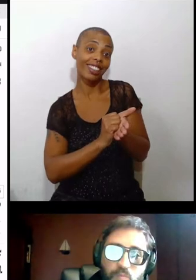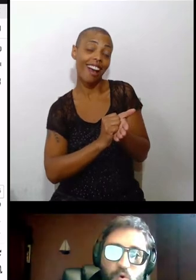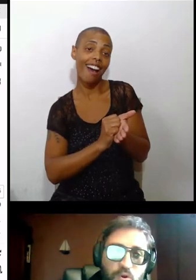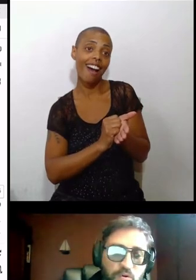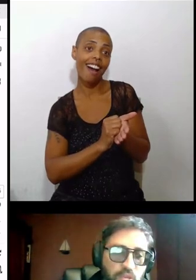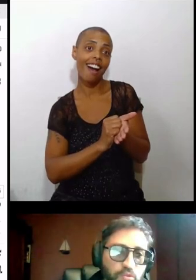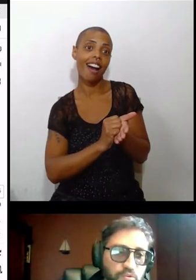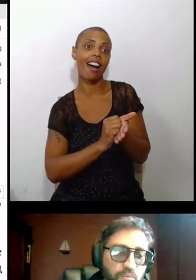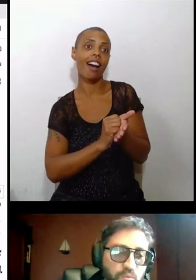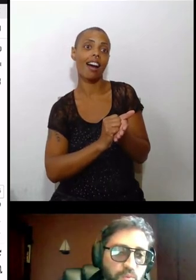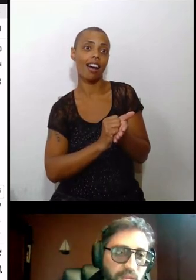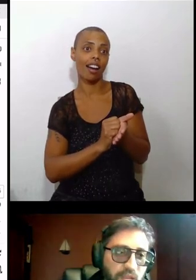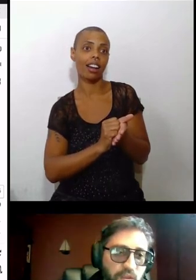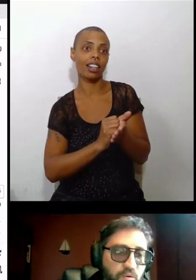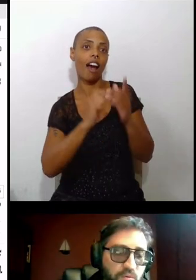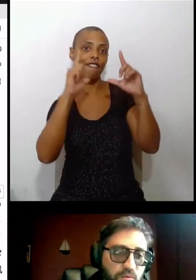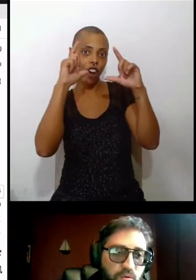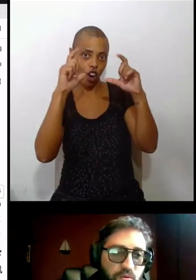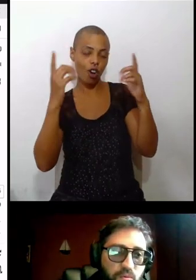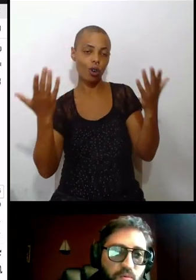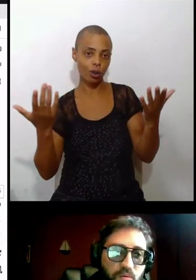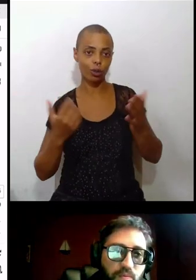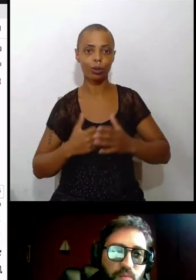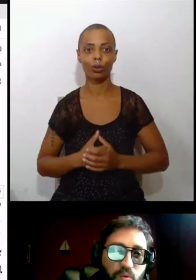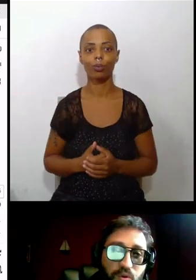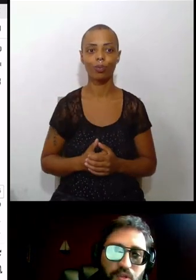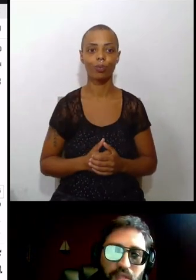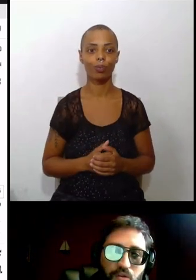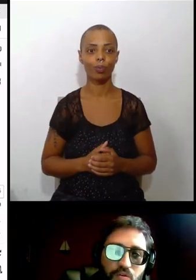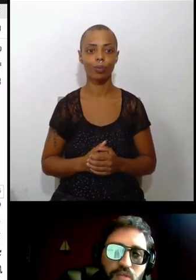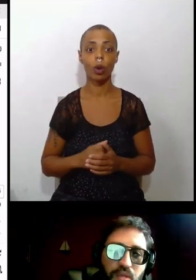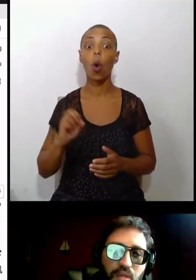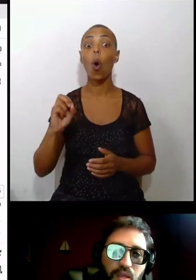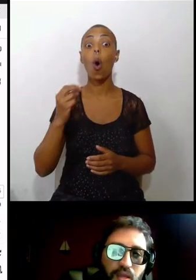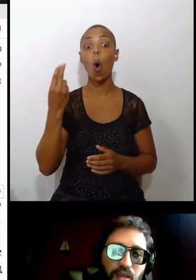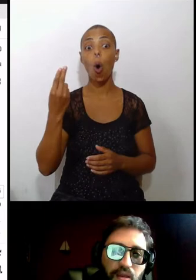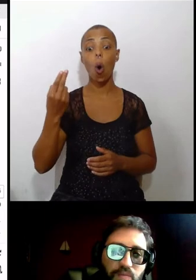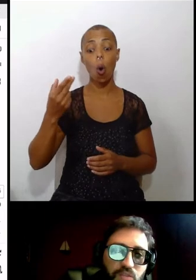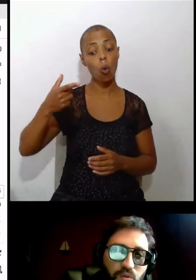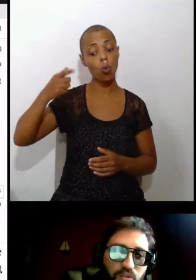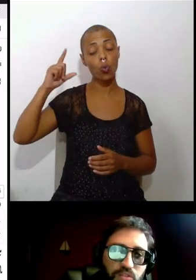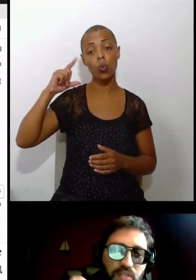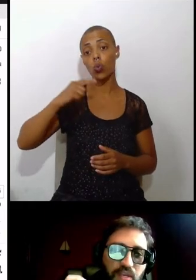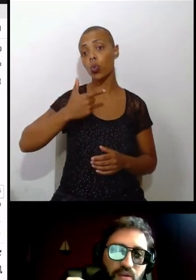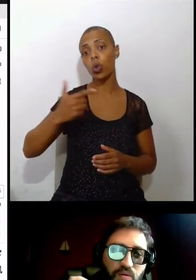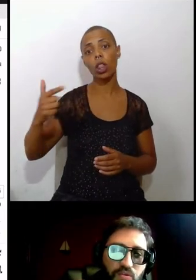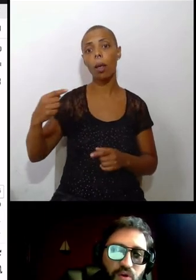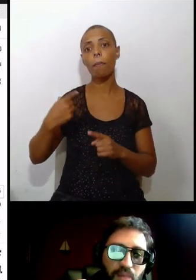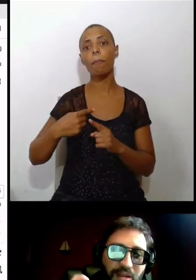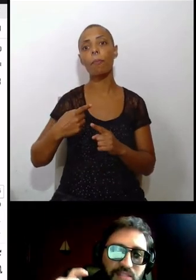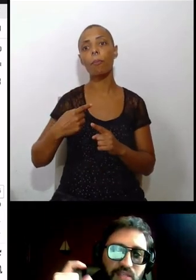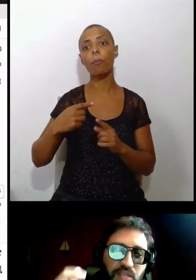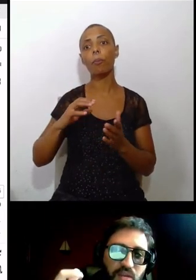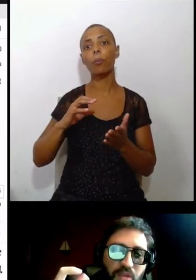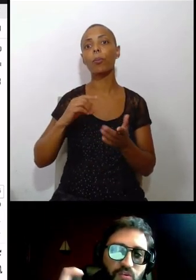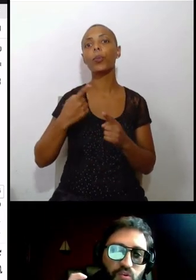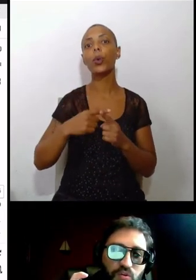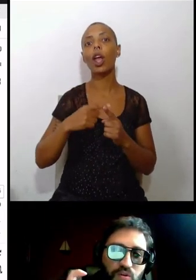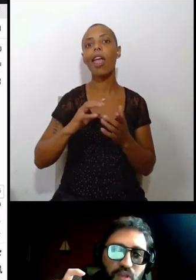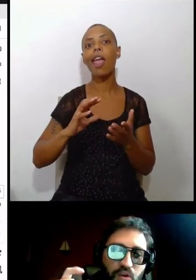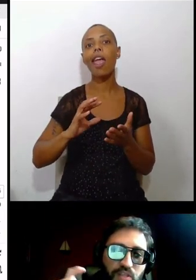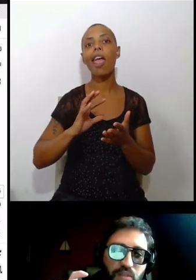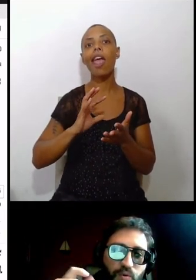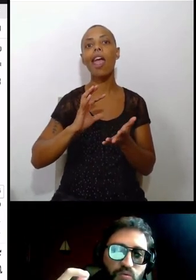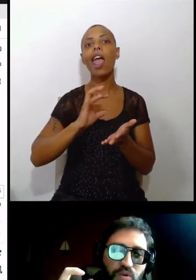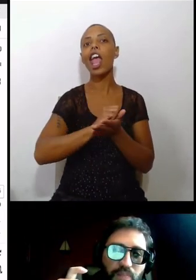recorded through photographs they did exist but they were not recorded anywhere they did not exist